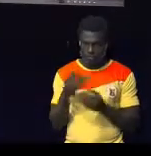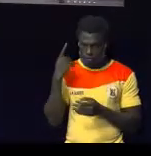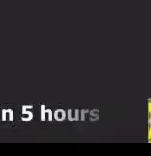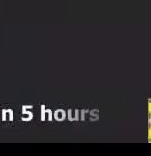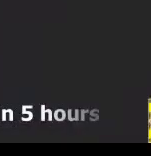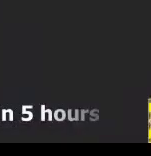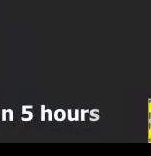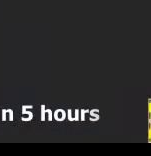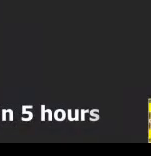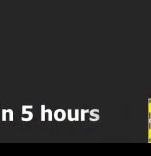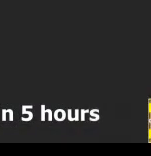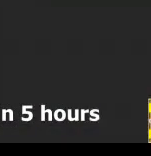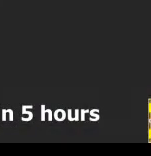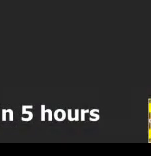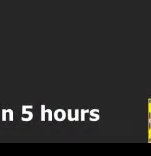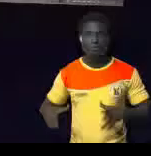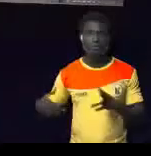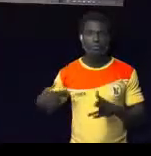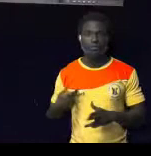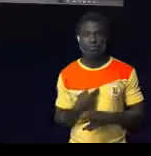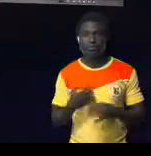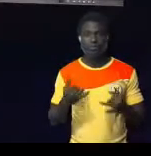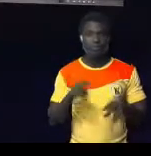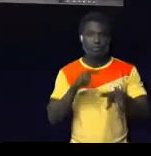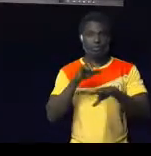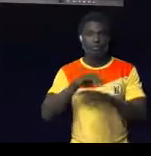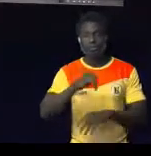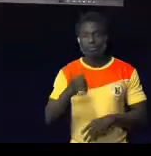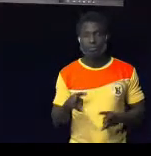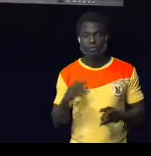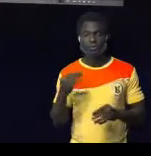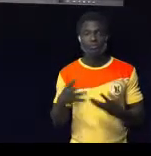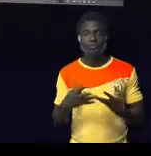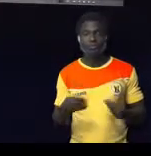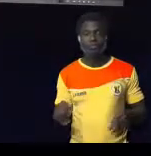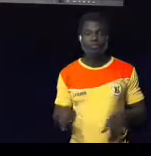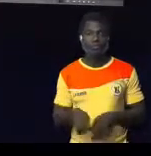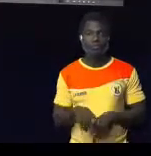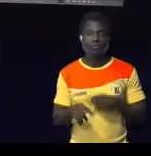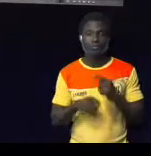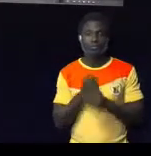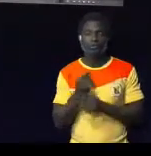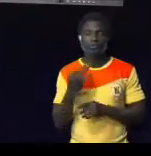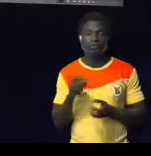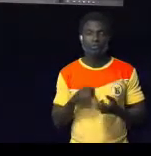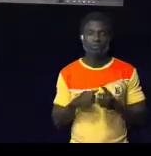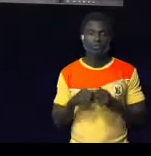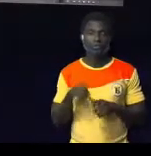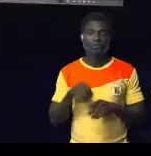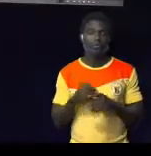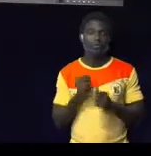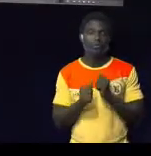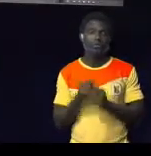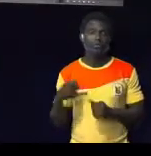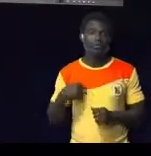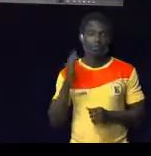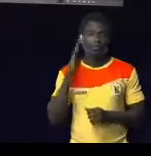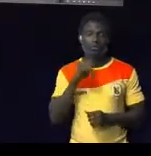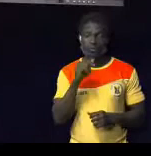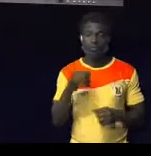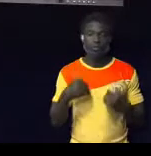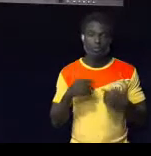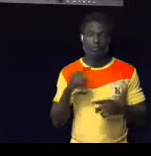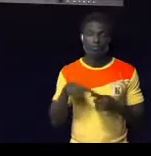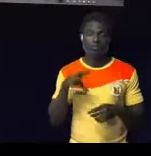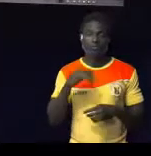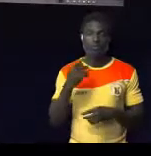easy peasy for you. Good job, you. Let us now look at another way of solving the same type of problem, in which we will